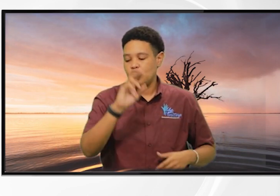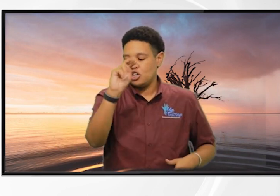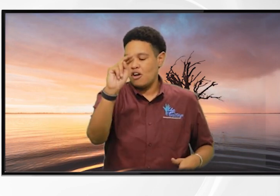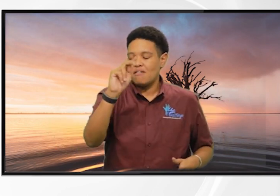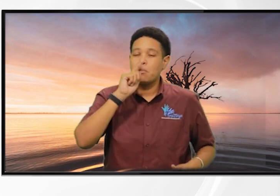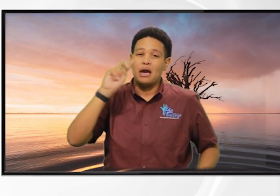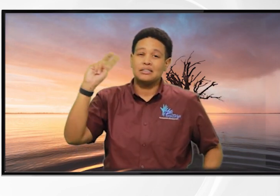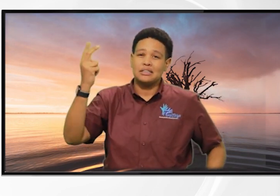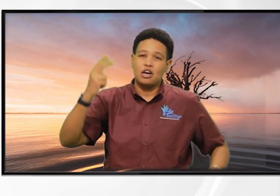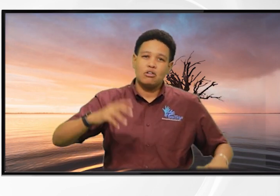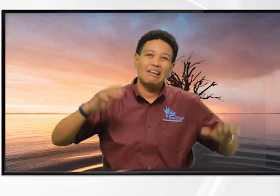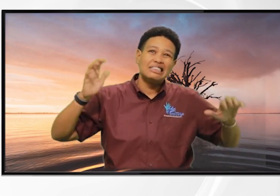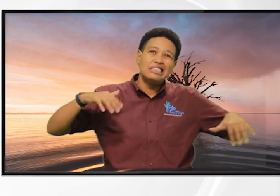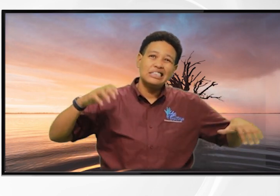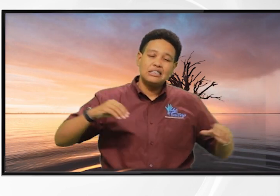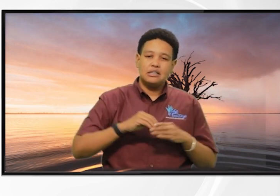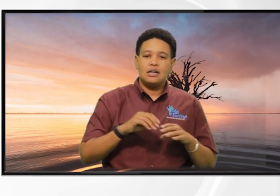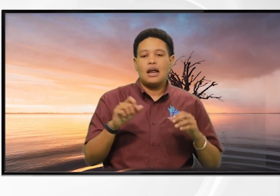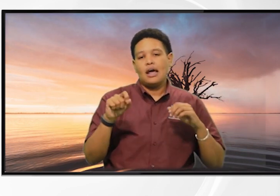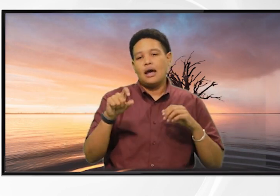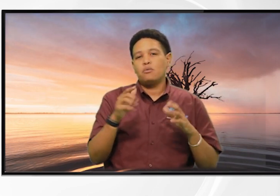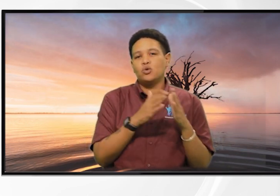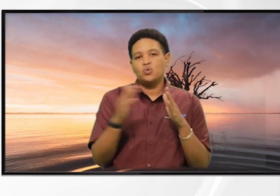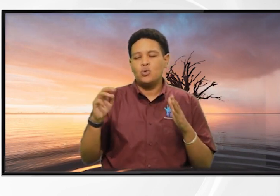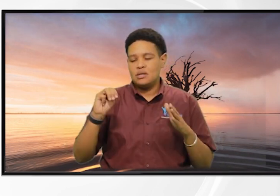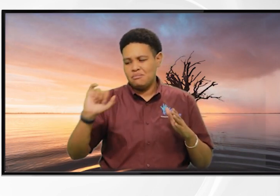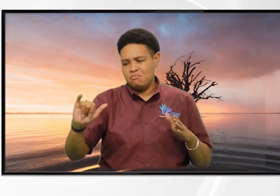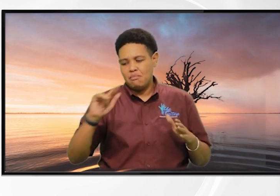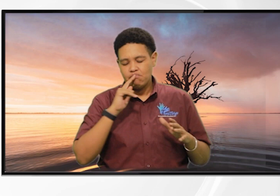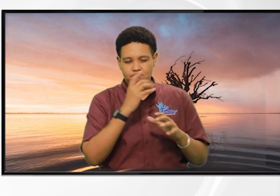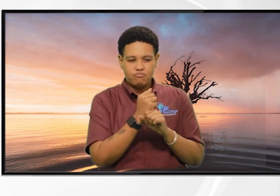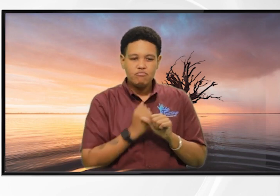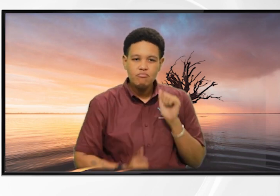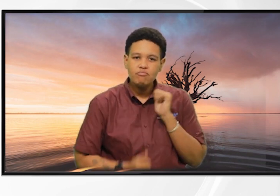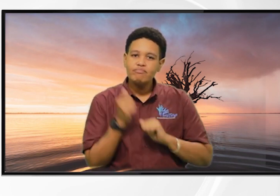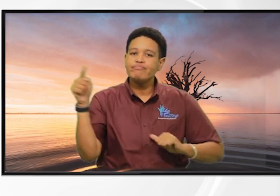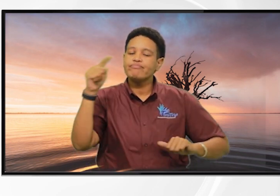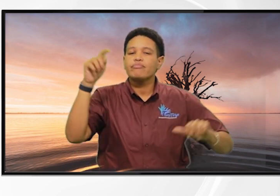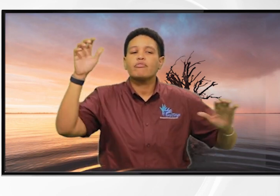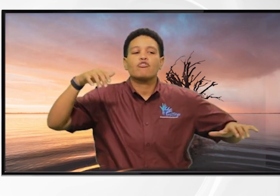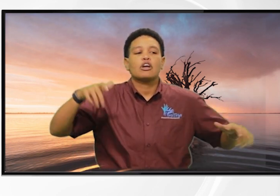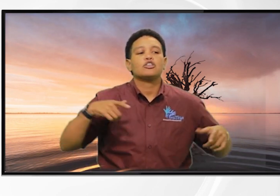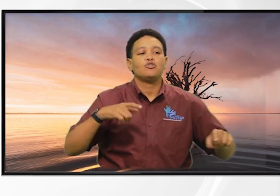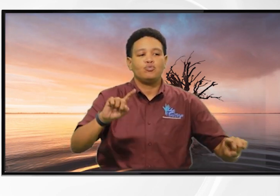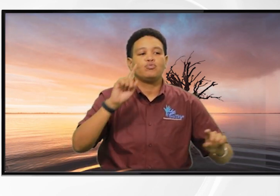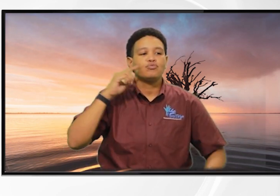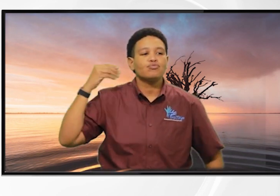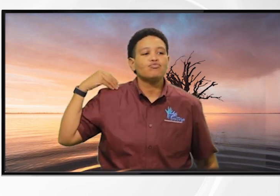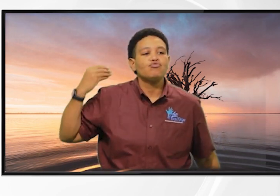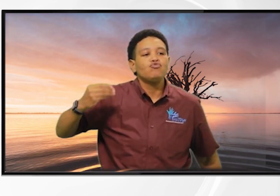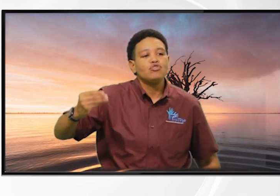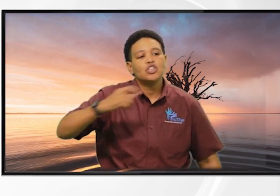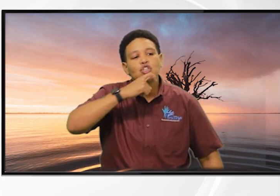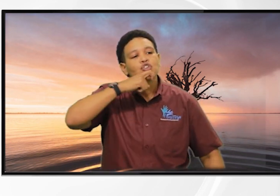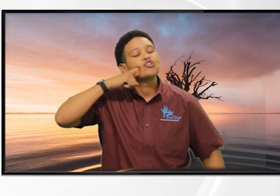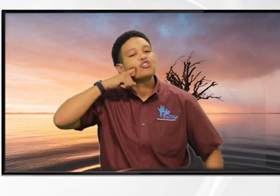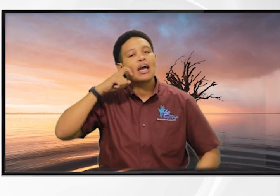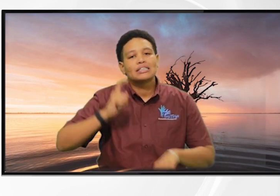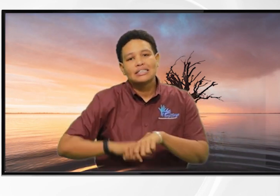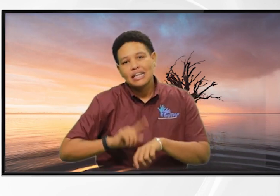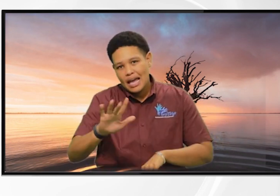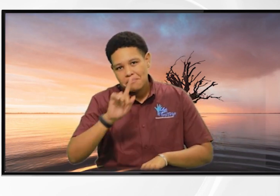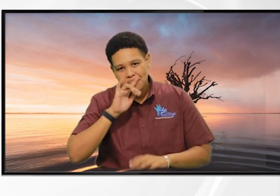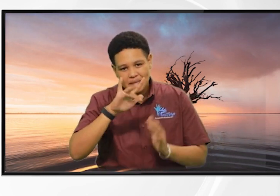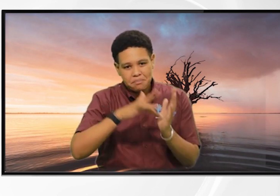peak rainfall in November and a secondary peak in April to May. Receives most of its rainfall during